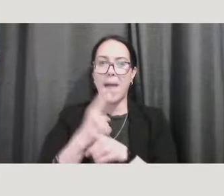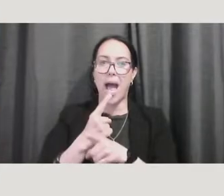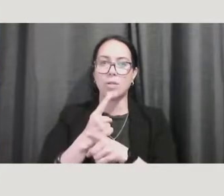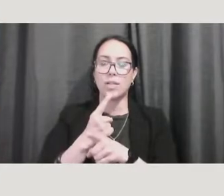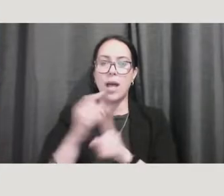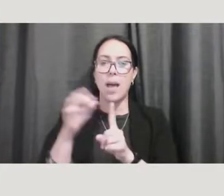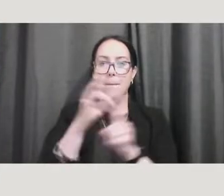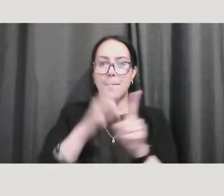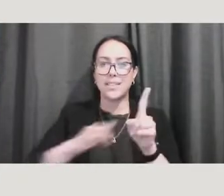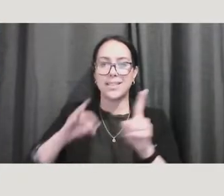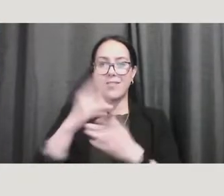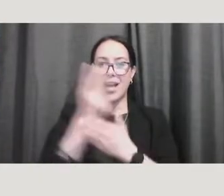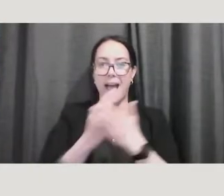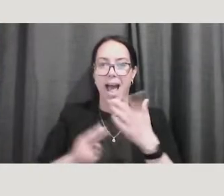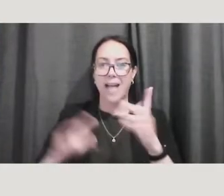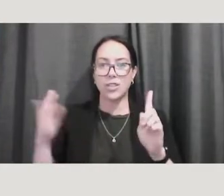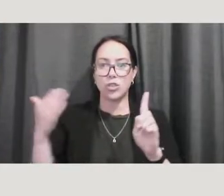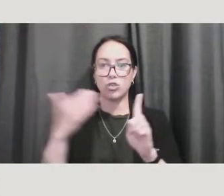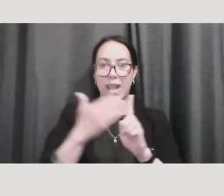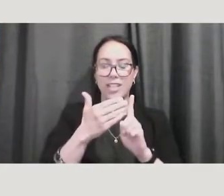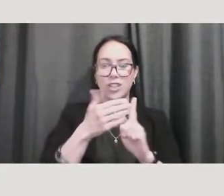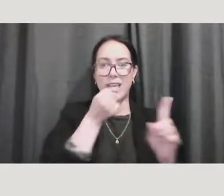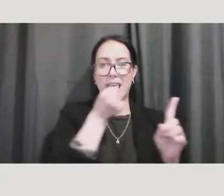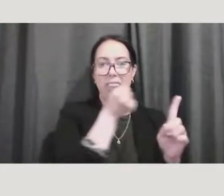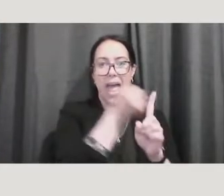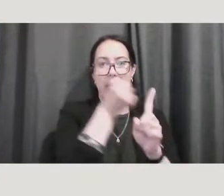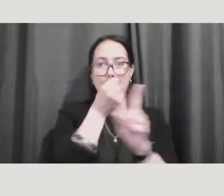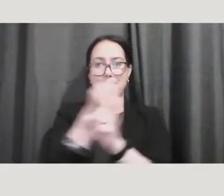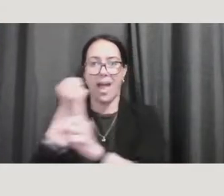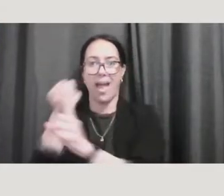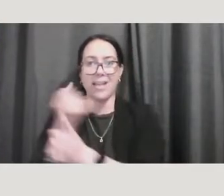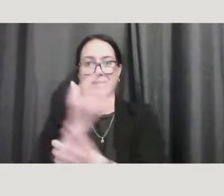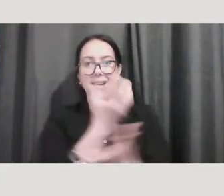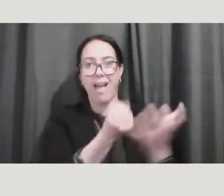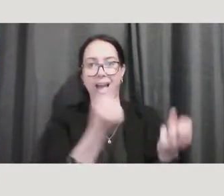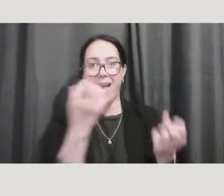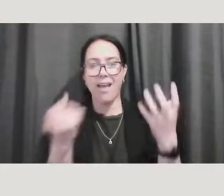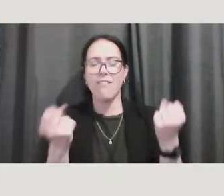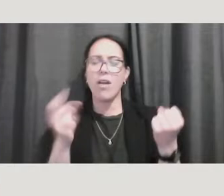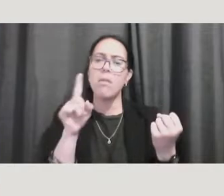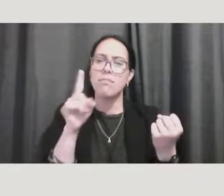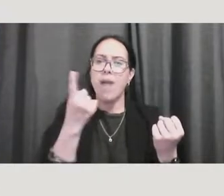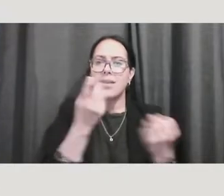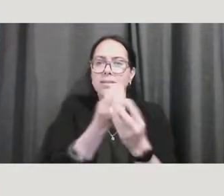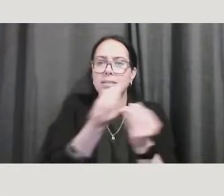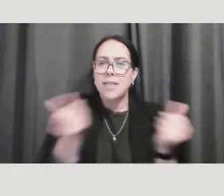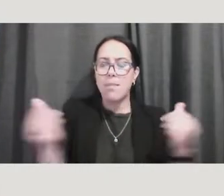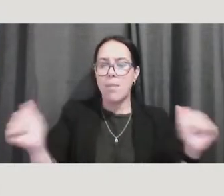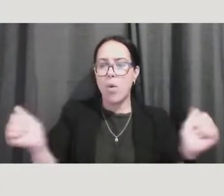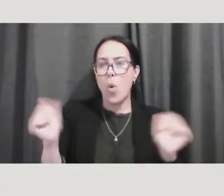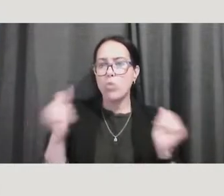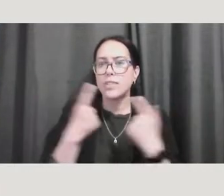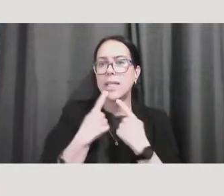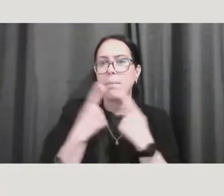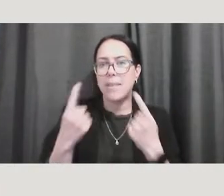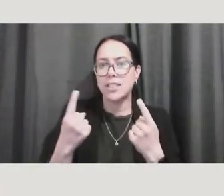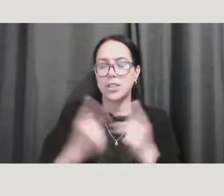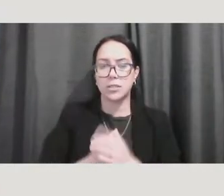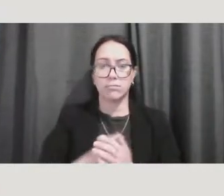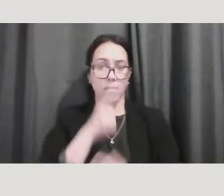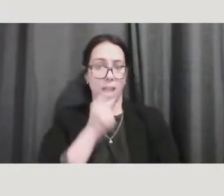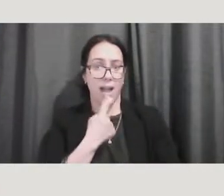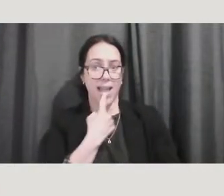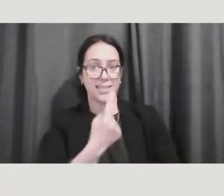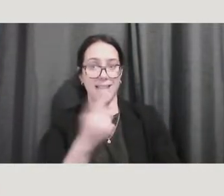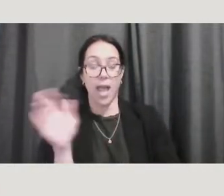of the Pacific art strategy on them but quite a few of the artists have already mentioned I can say that all of the artists that you